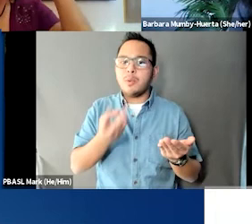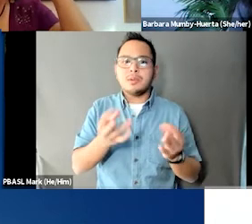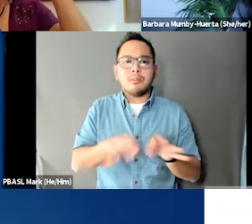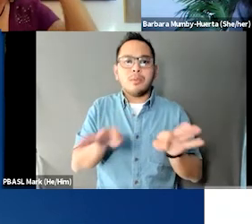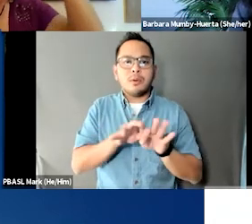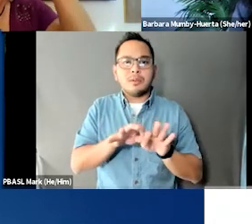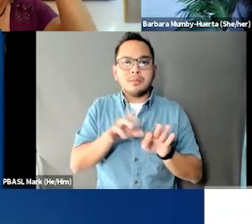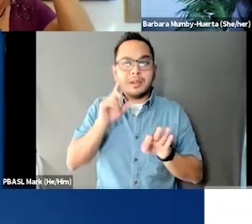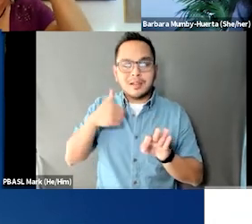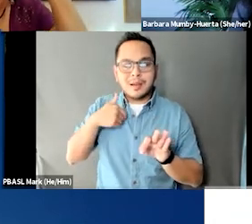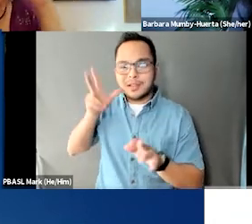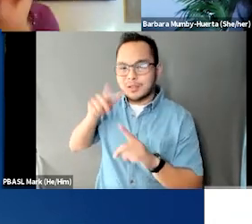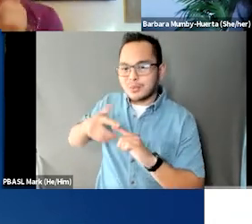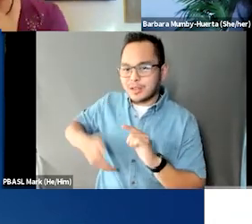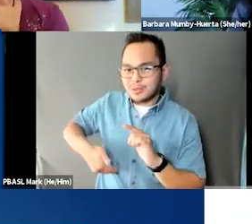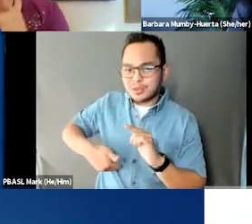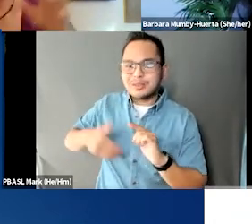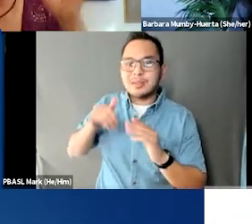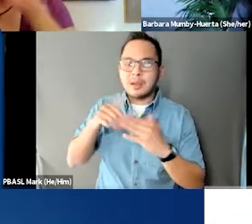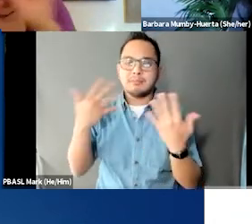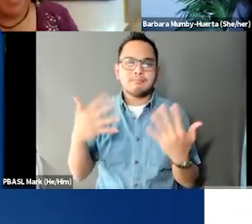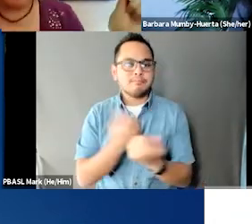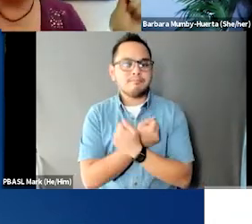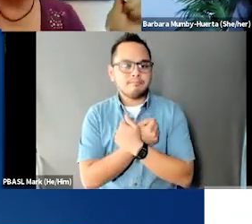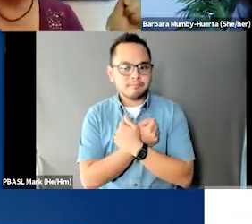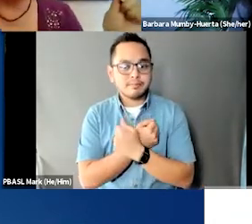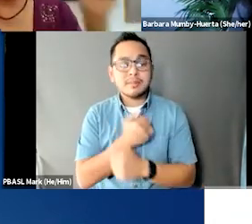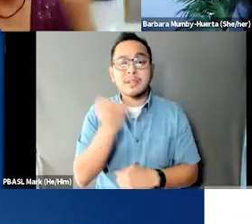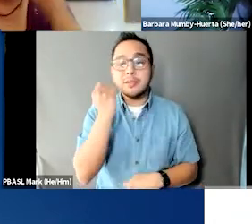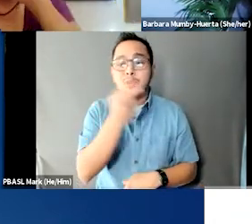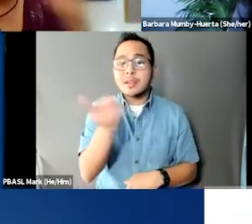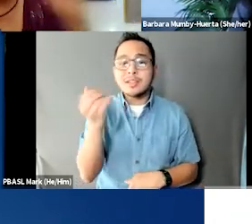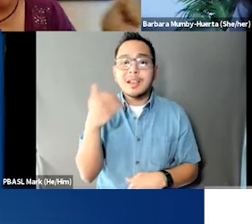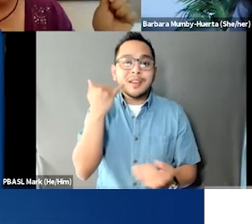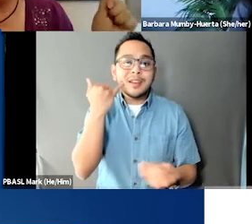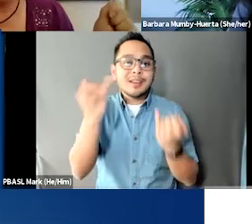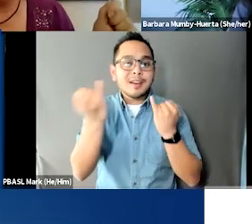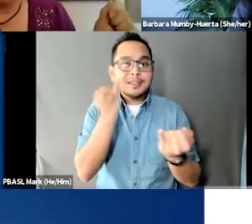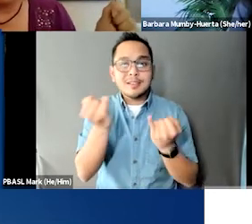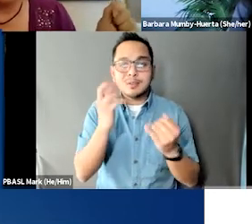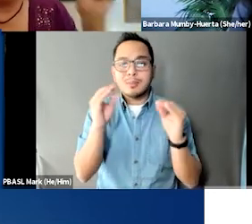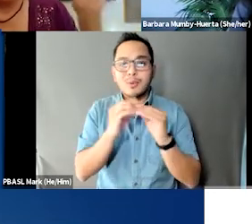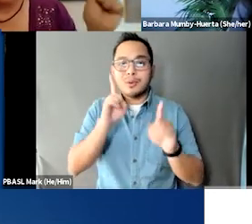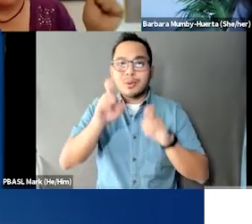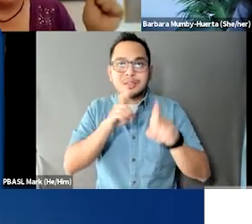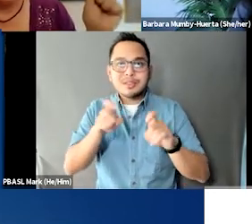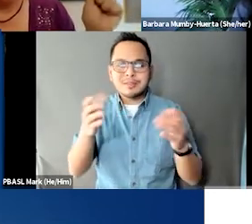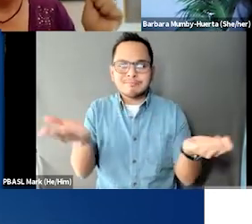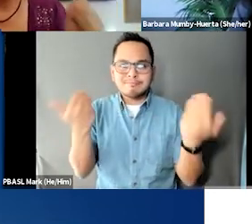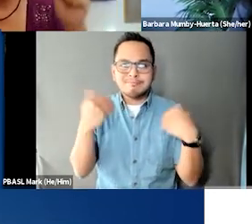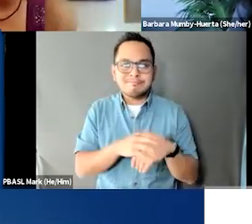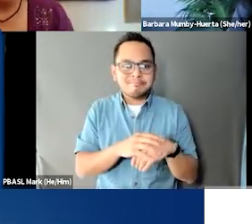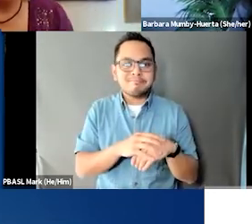to your intuition, and that's what I love. If any of you have any ideas or have any questions while I'm talking, I forgot to say